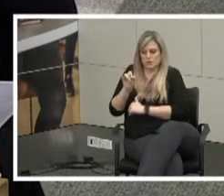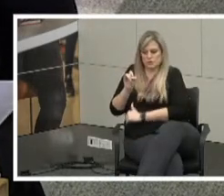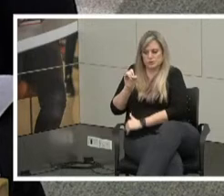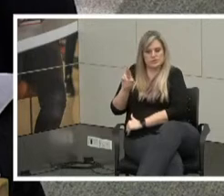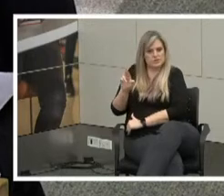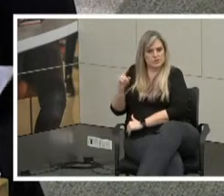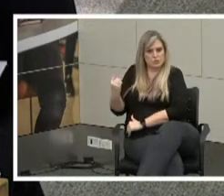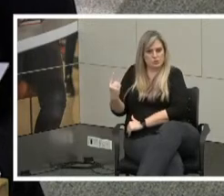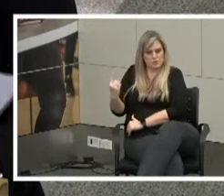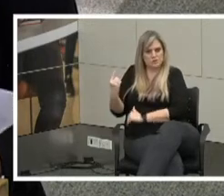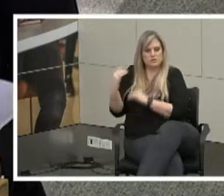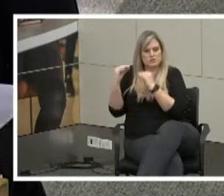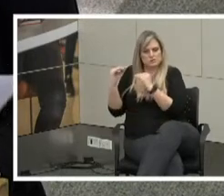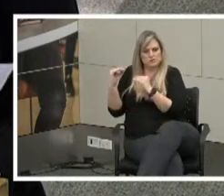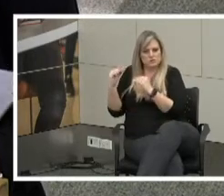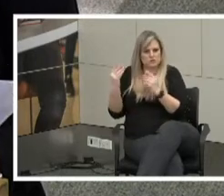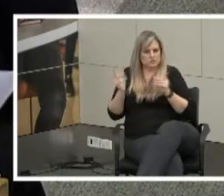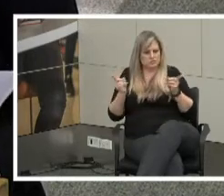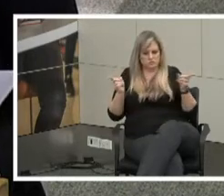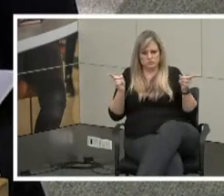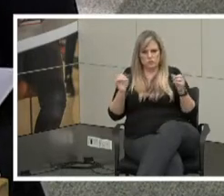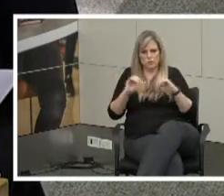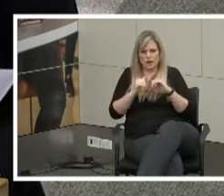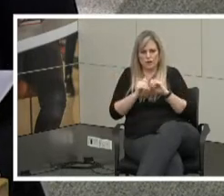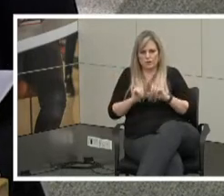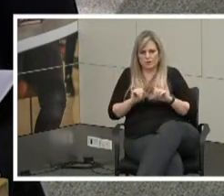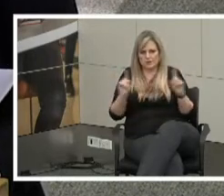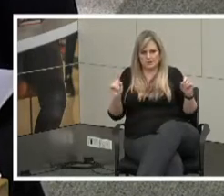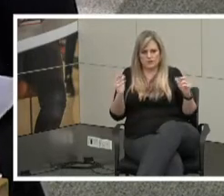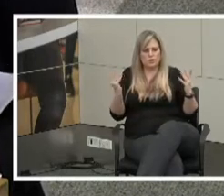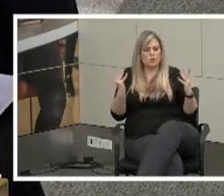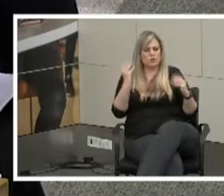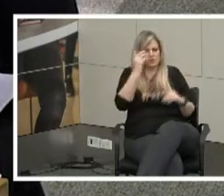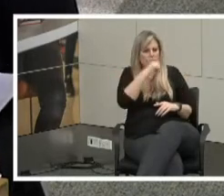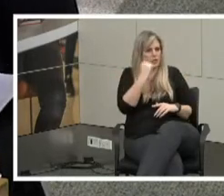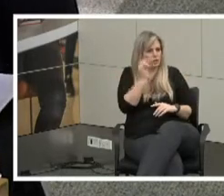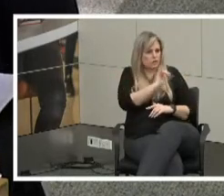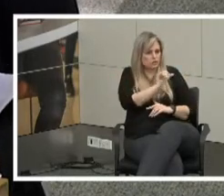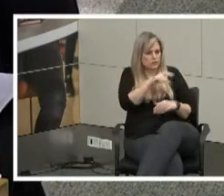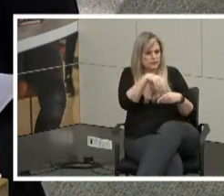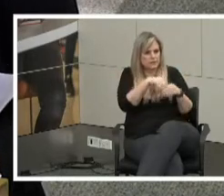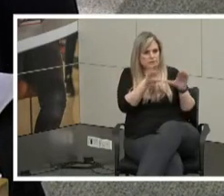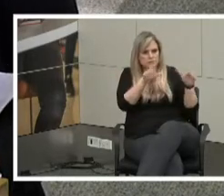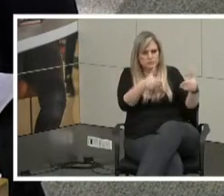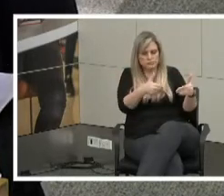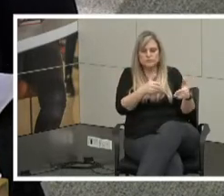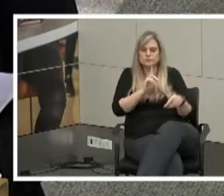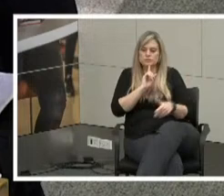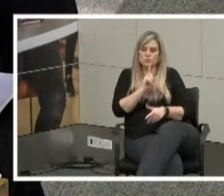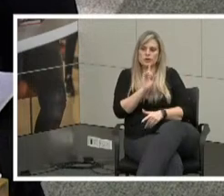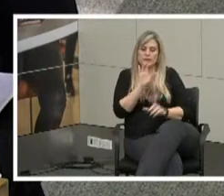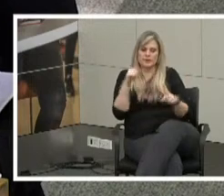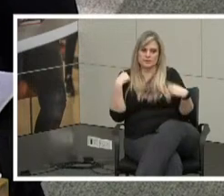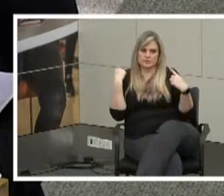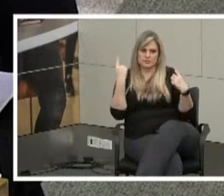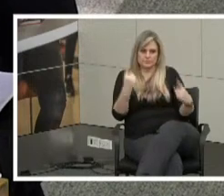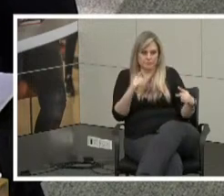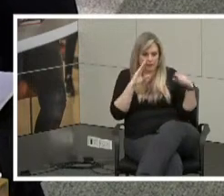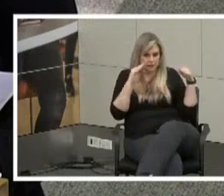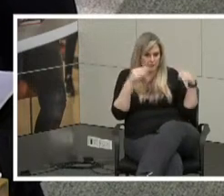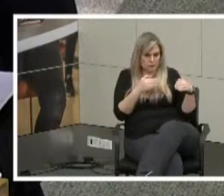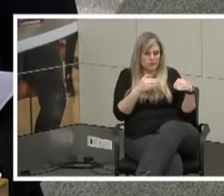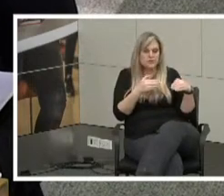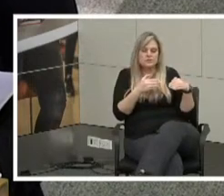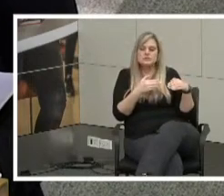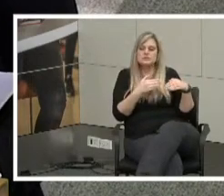instruction and what does that look like in the classroom and so we're really um that has been our Focus